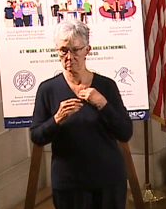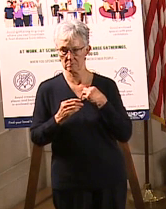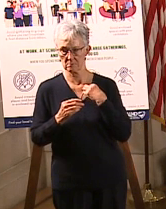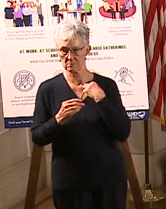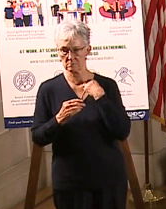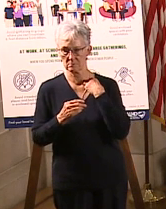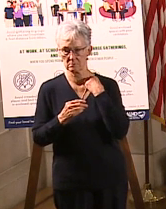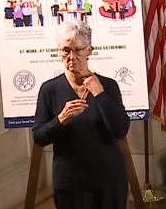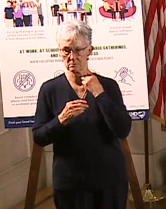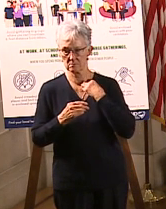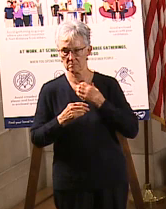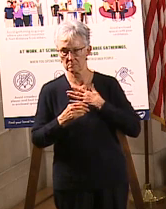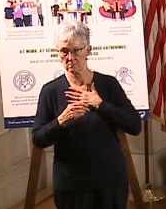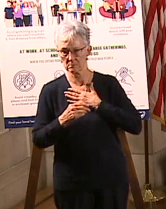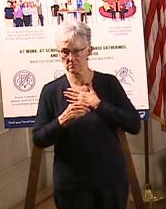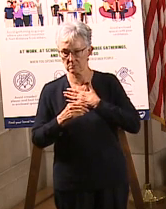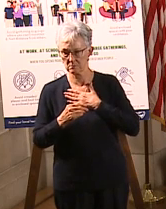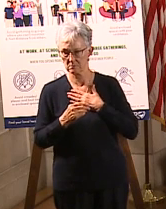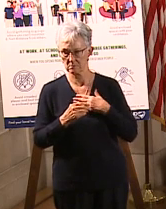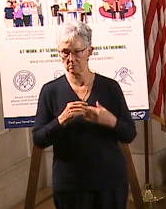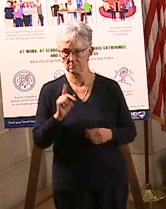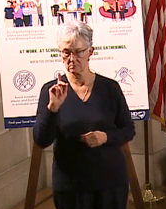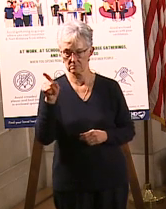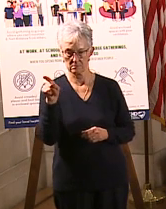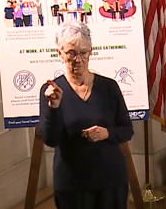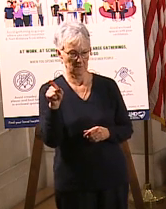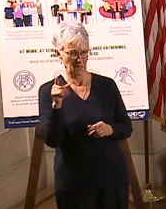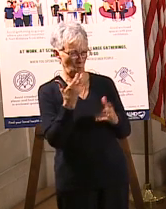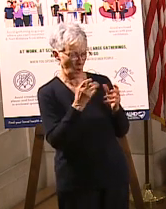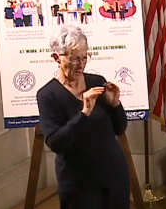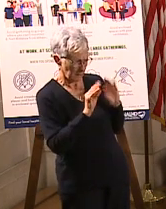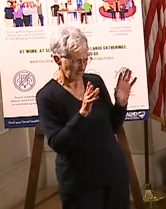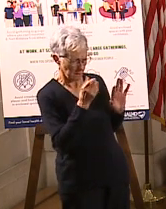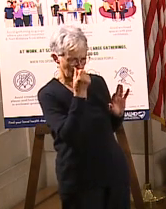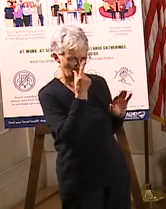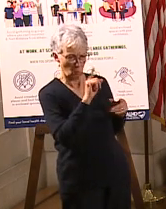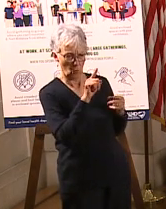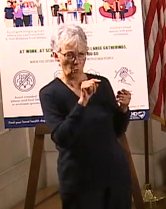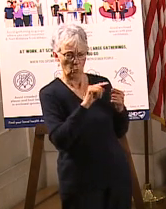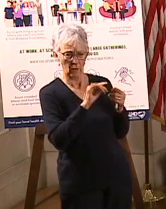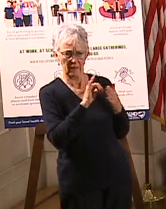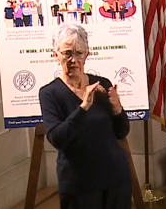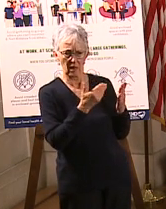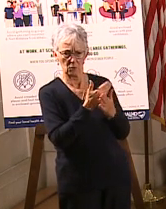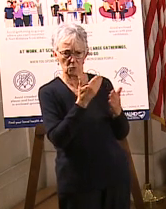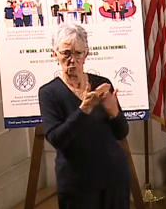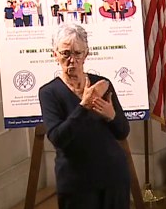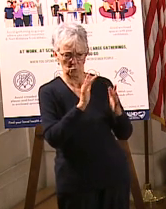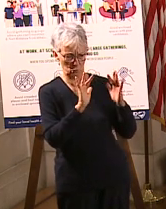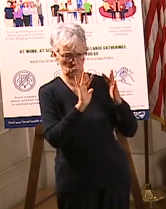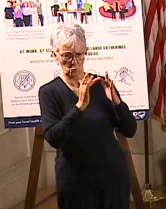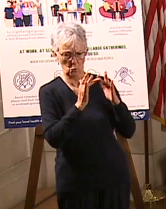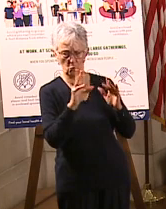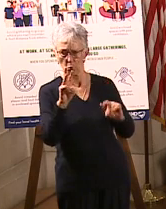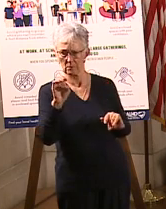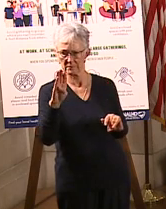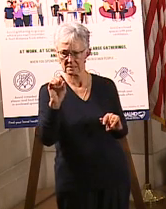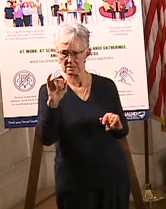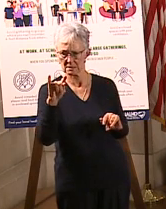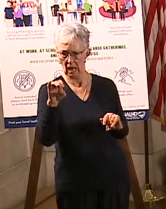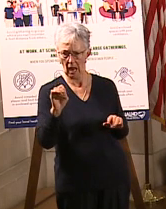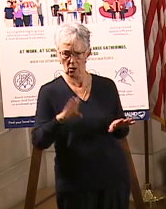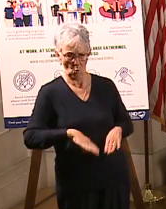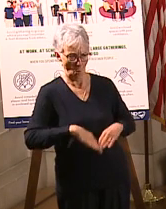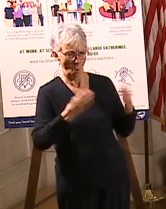people that are 75 plus start making appointments for vaccination? Rusa Alzanaya from KMTV wants to know when will the